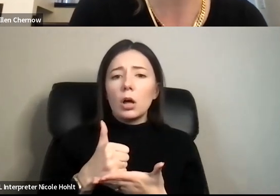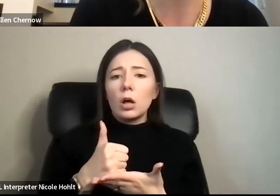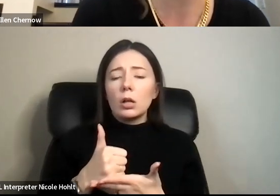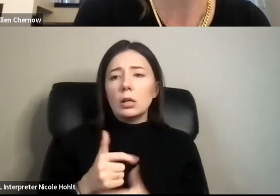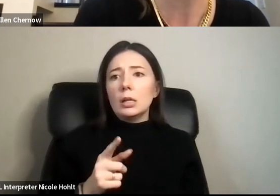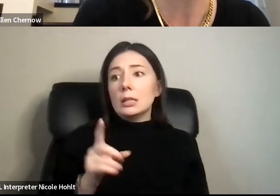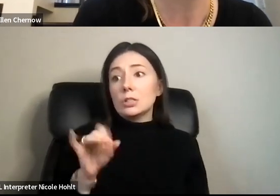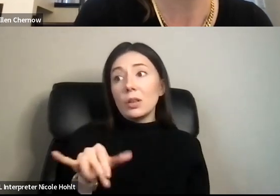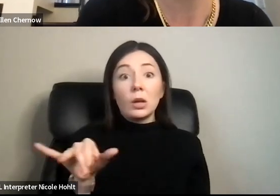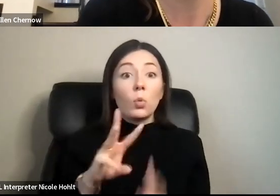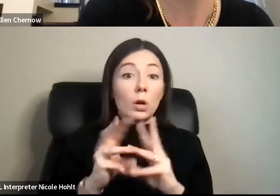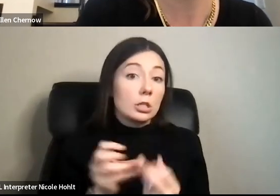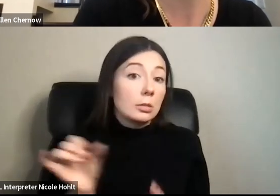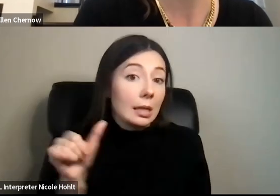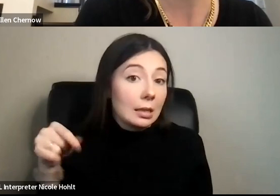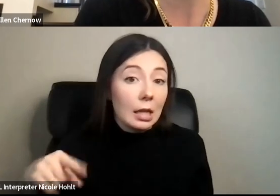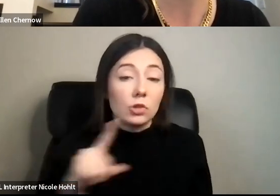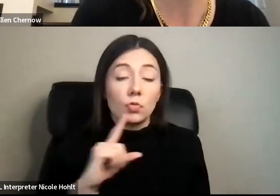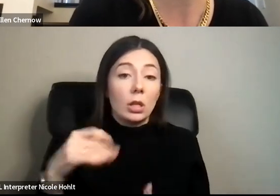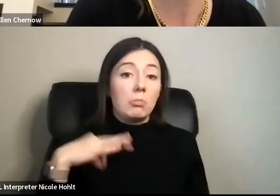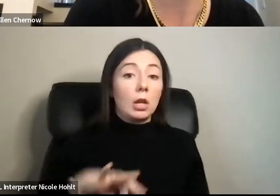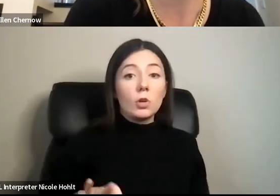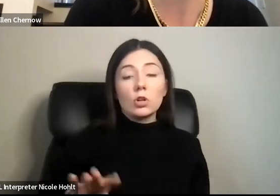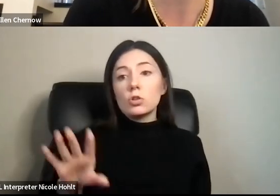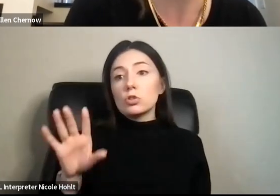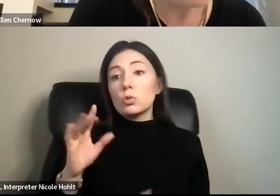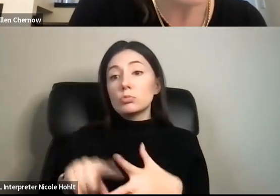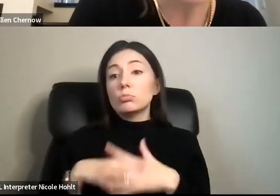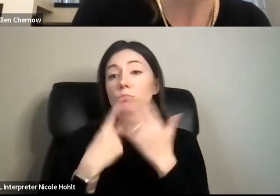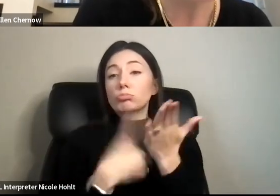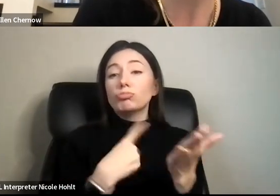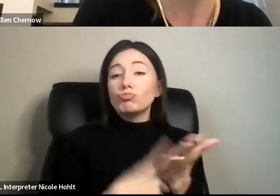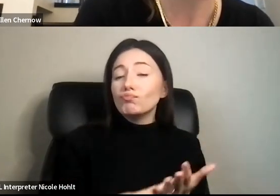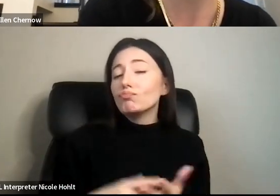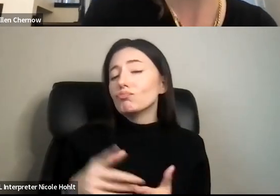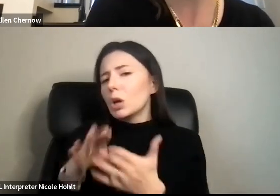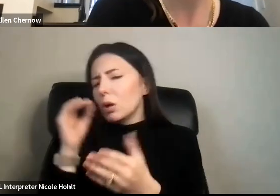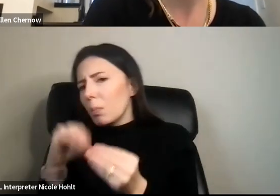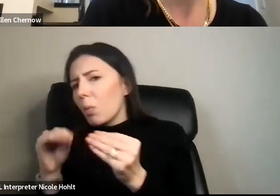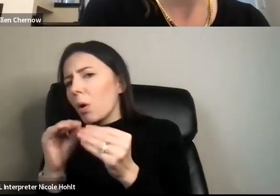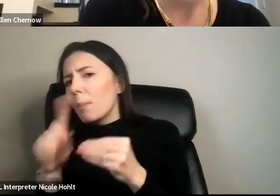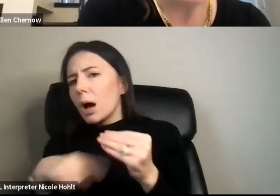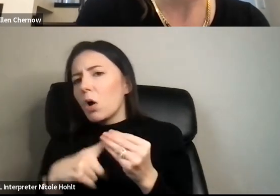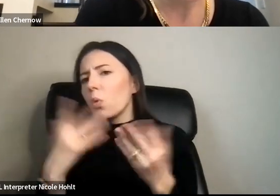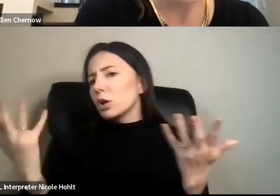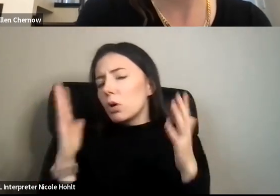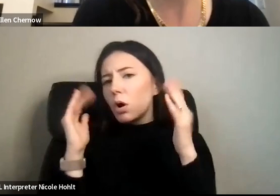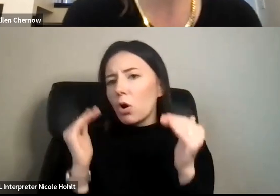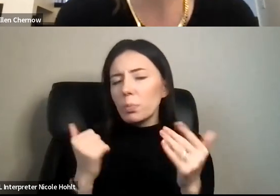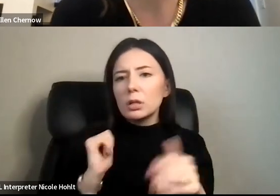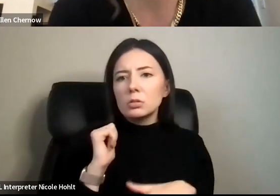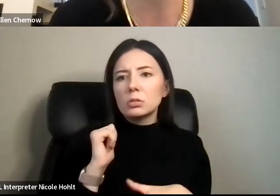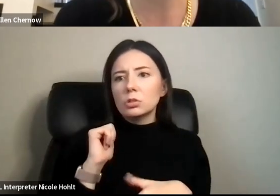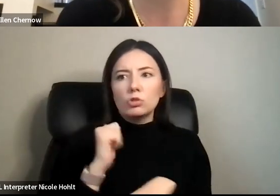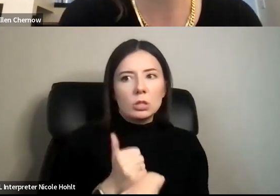helpful to start the conversation. And then I think learning more about what you're hoping to build and how and how that